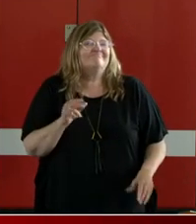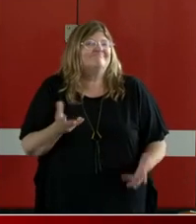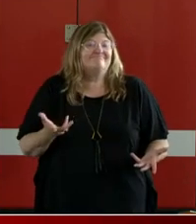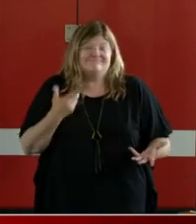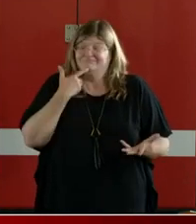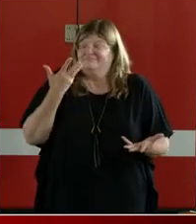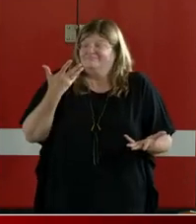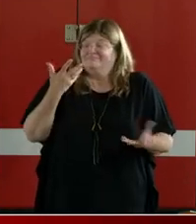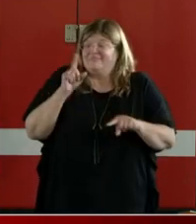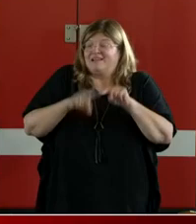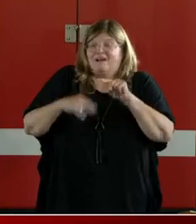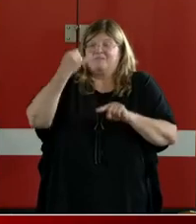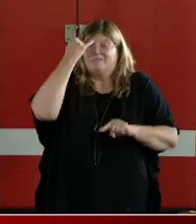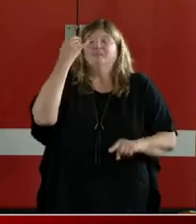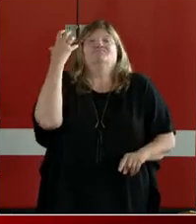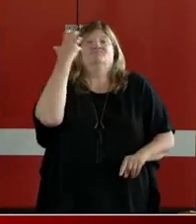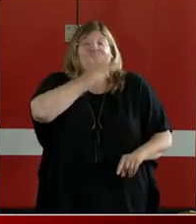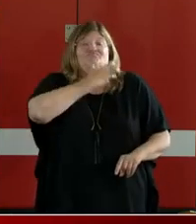day.